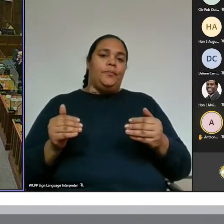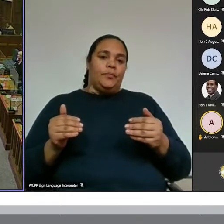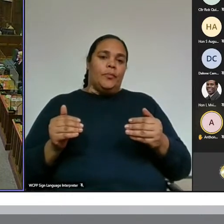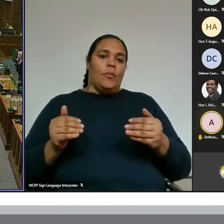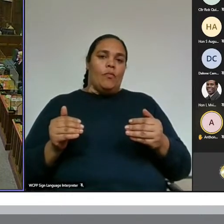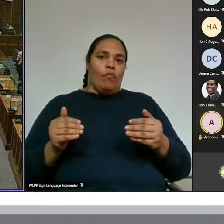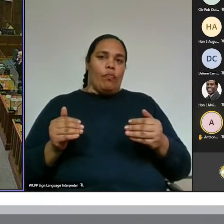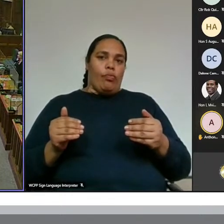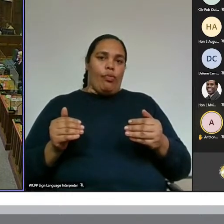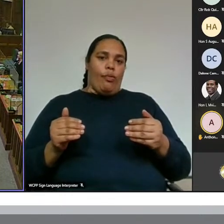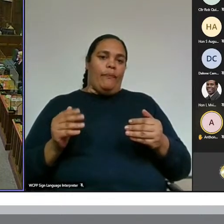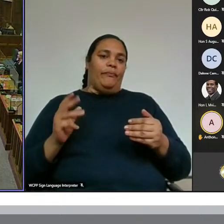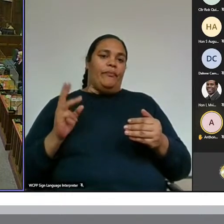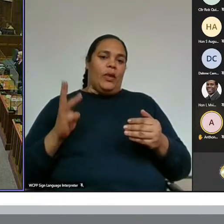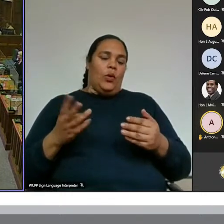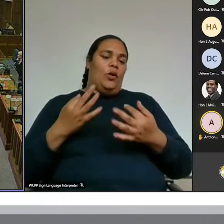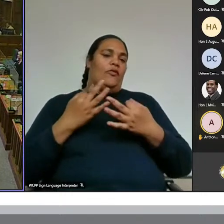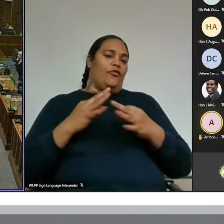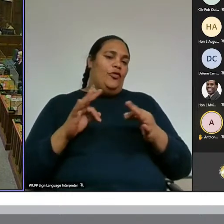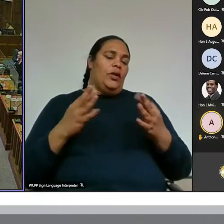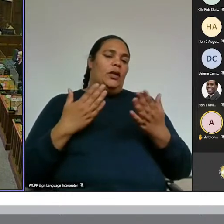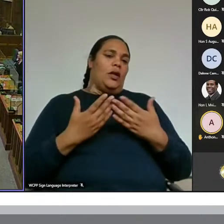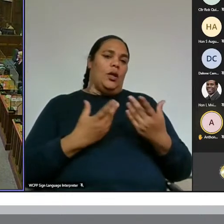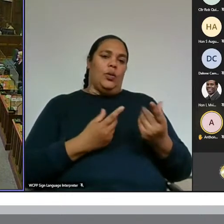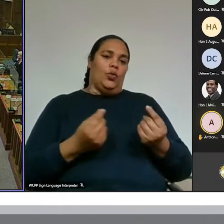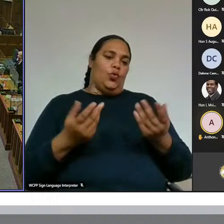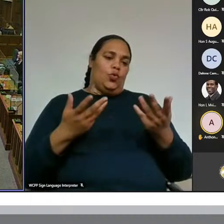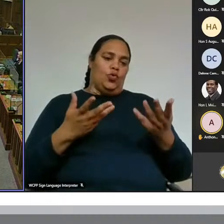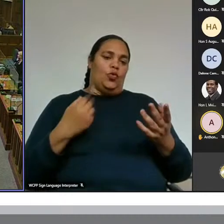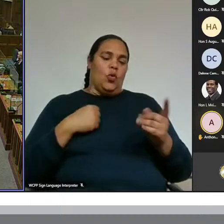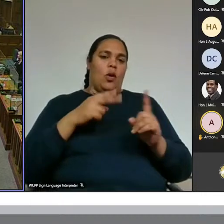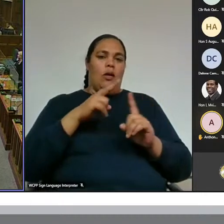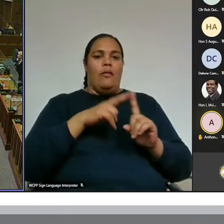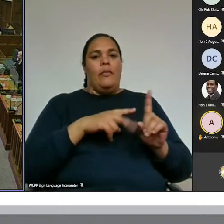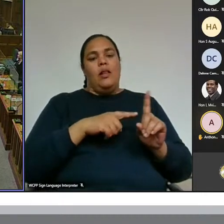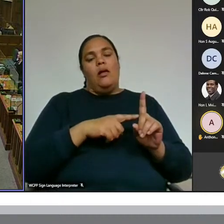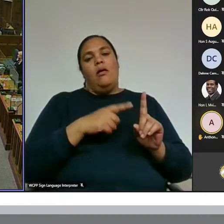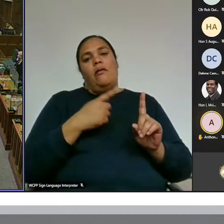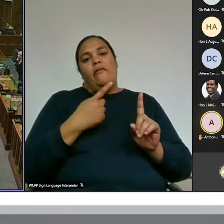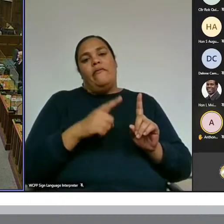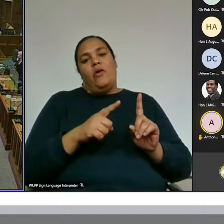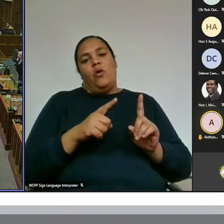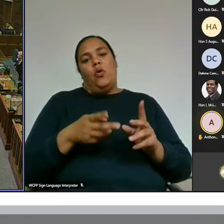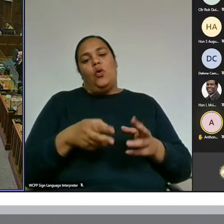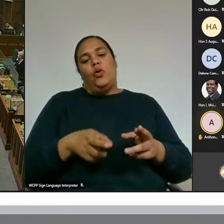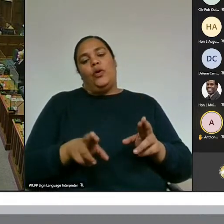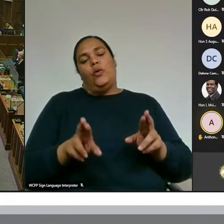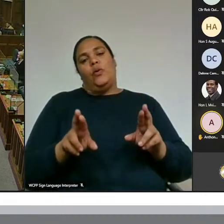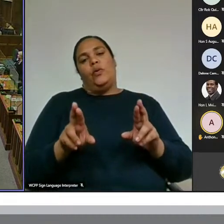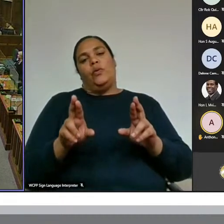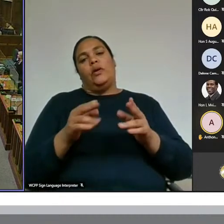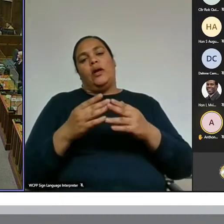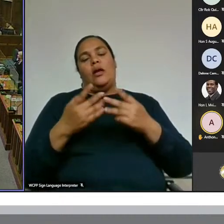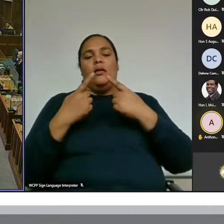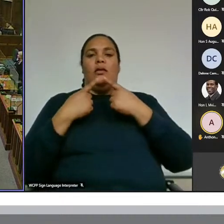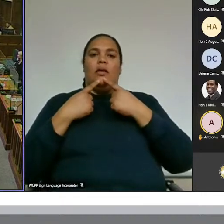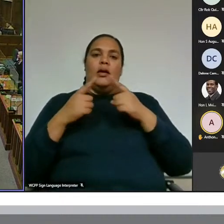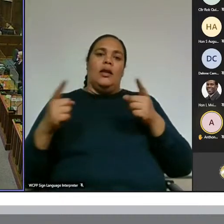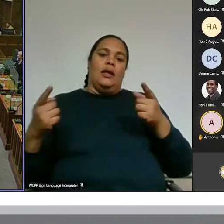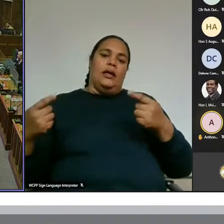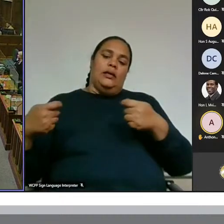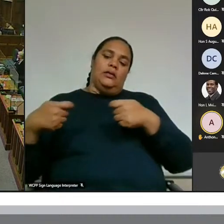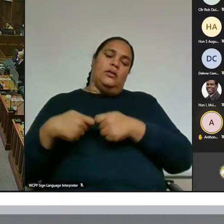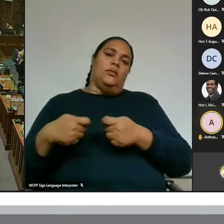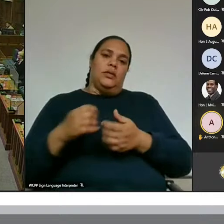it would be free to do so, apply for a road to be declared and